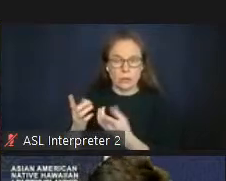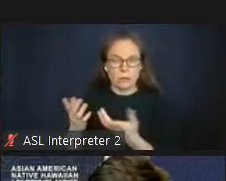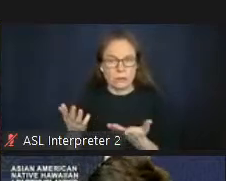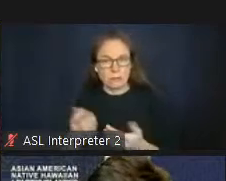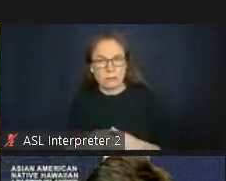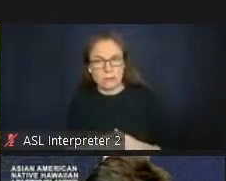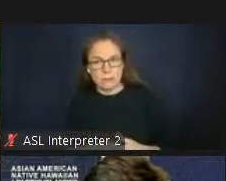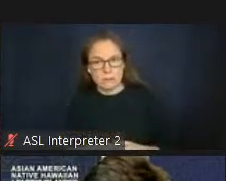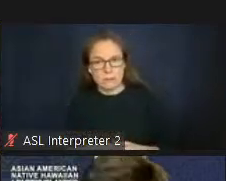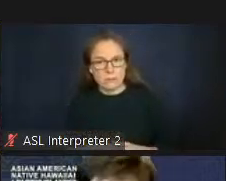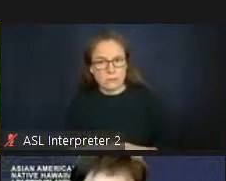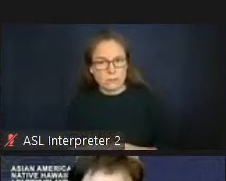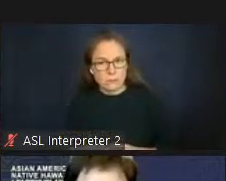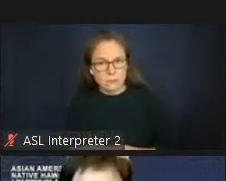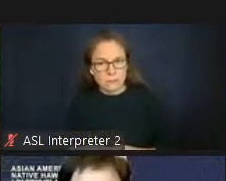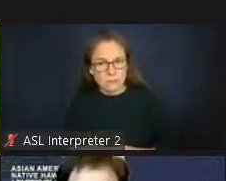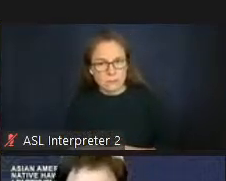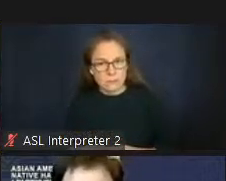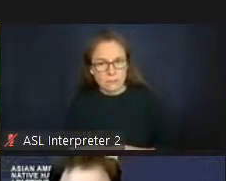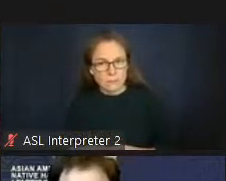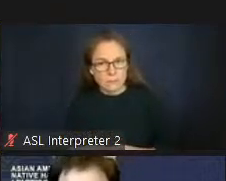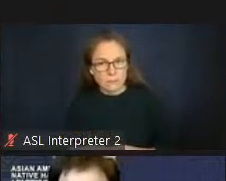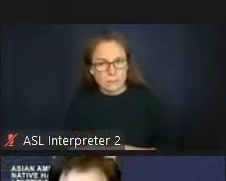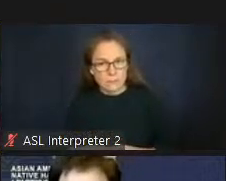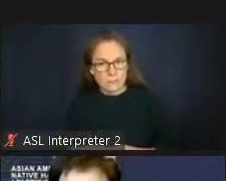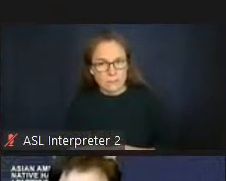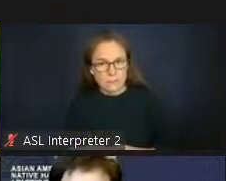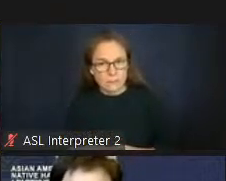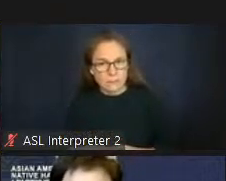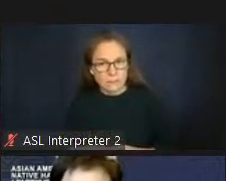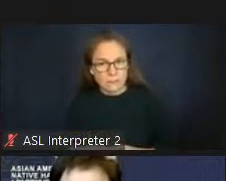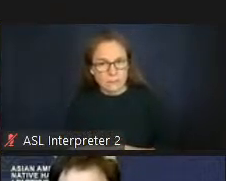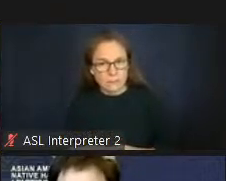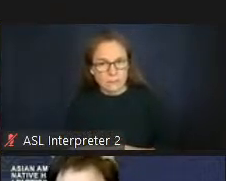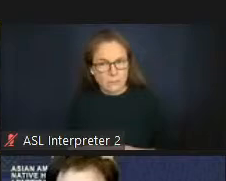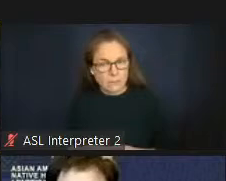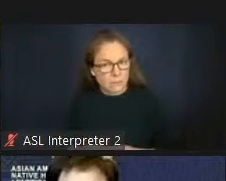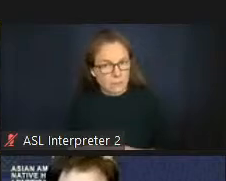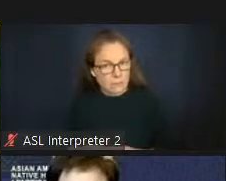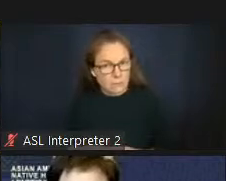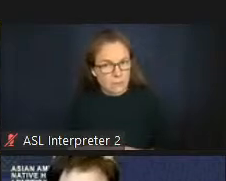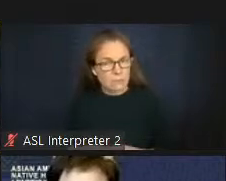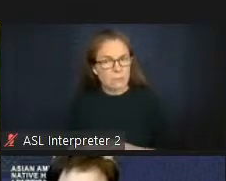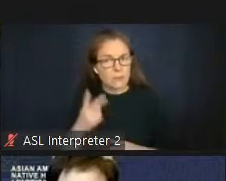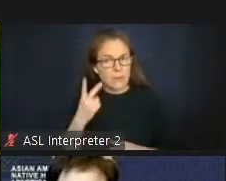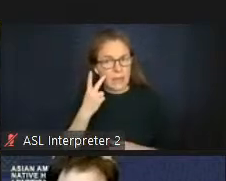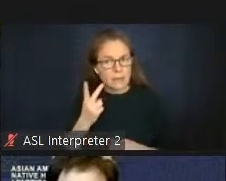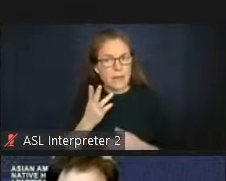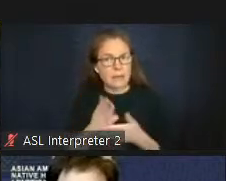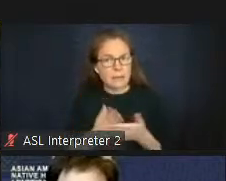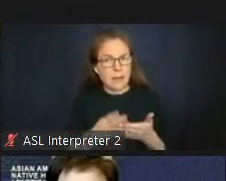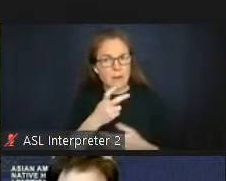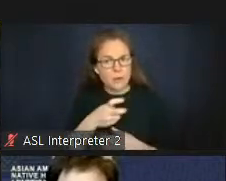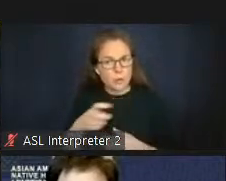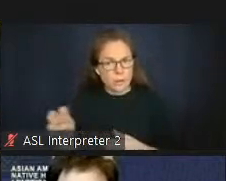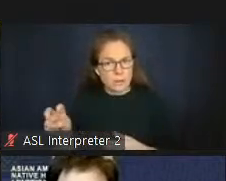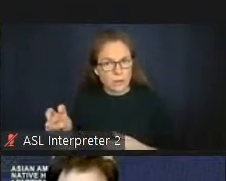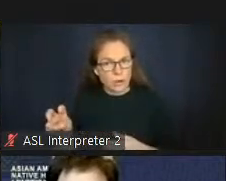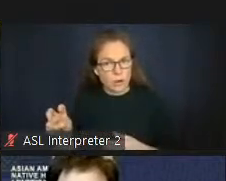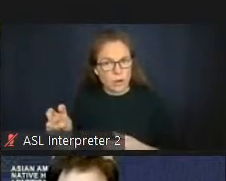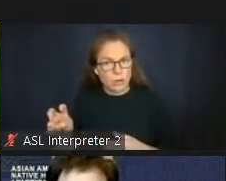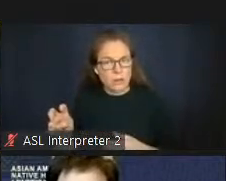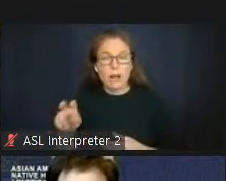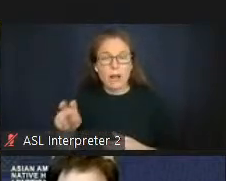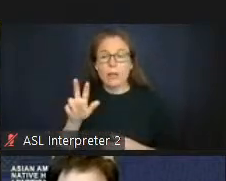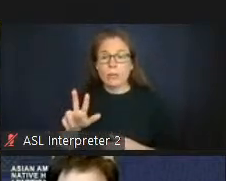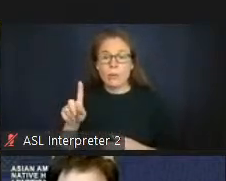at all, was that there is some transfers in. They're described in some detail on 317